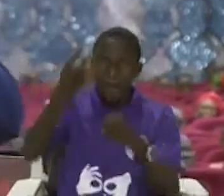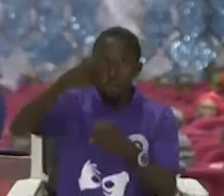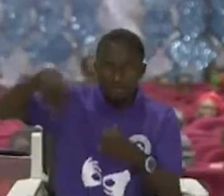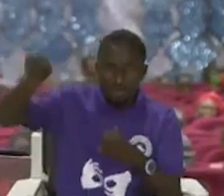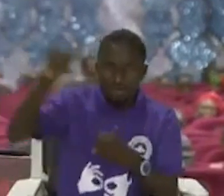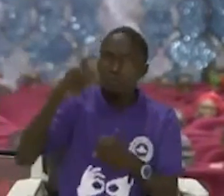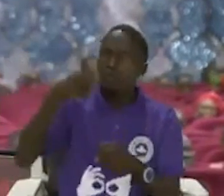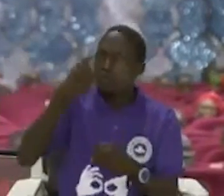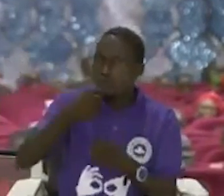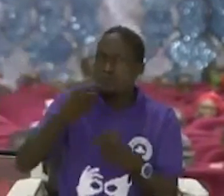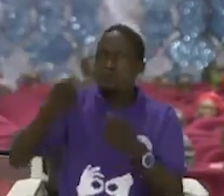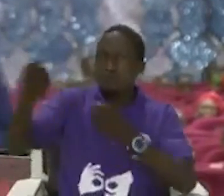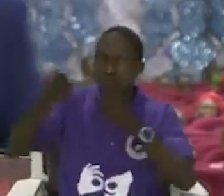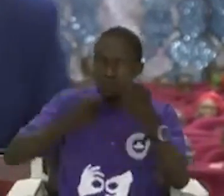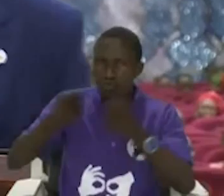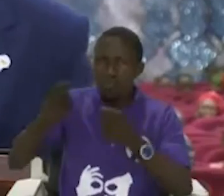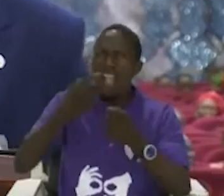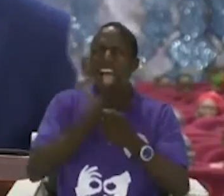rule are